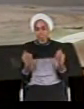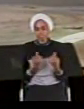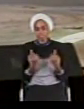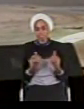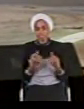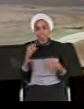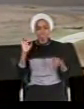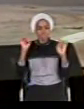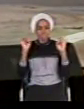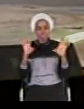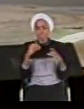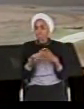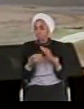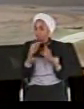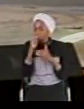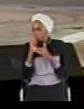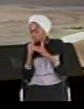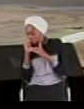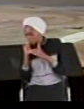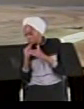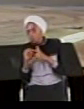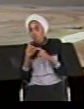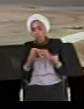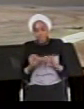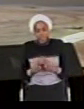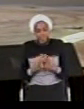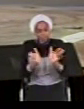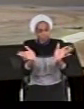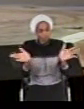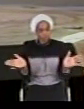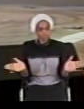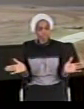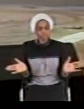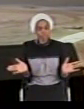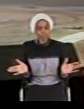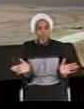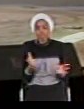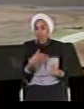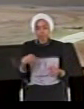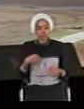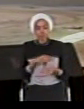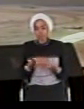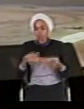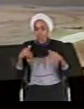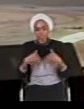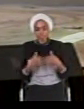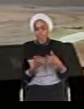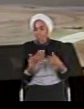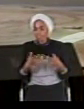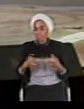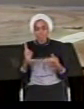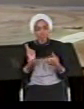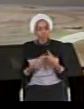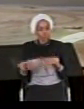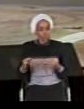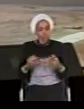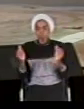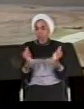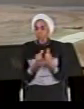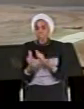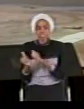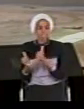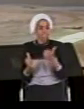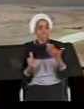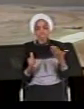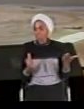the private, hate sin in the public. And we will not have anything to do with